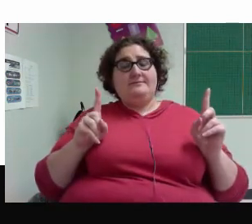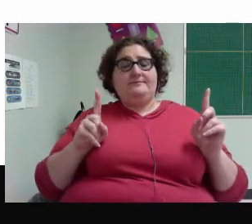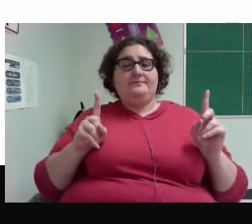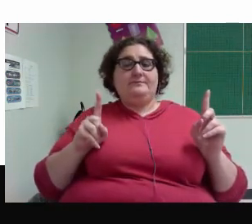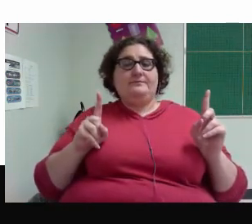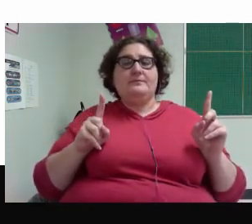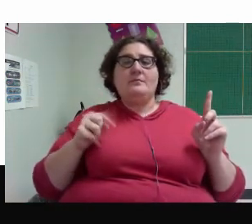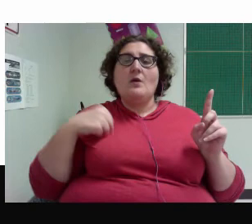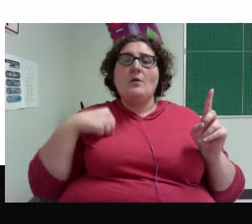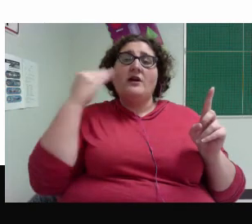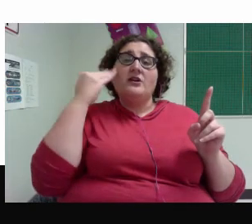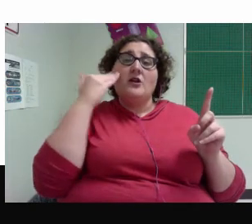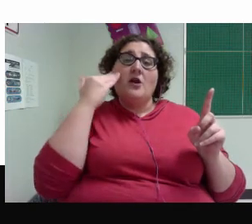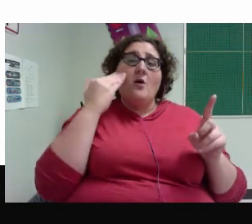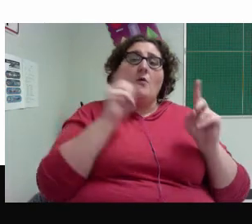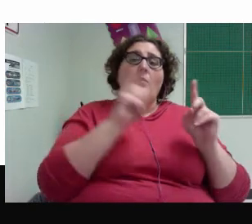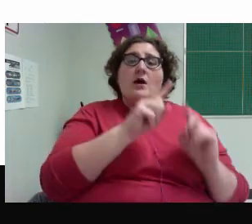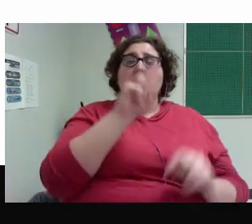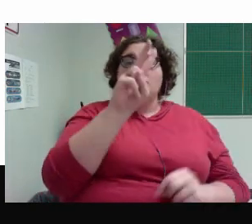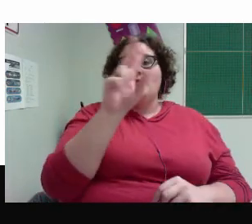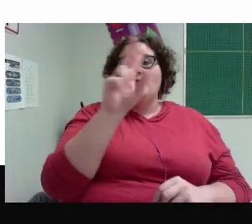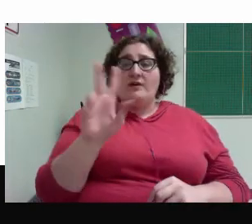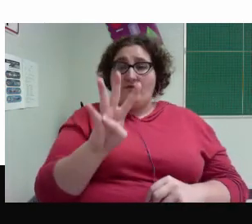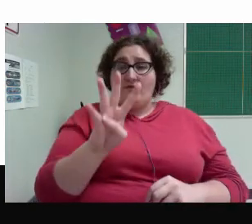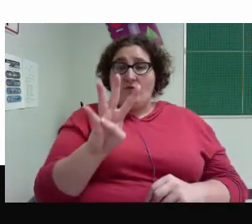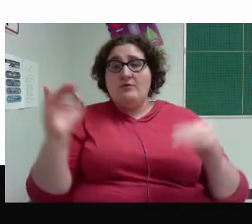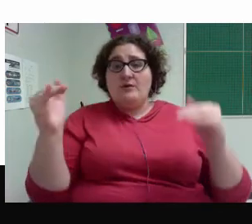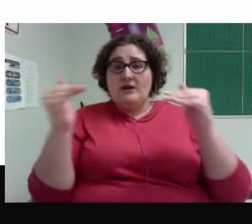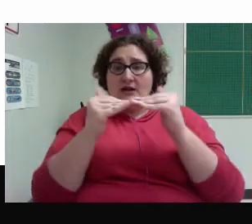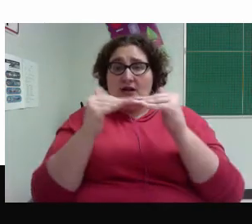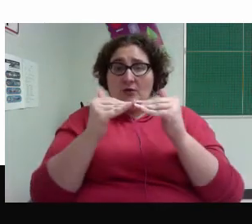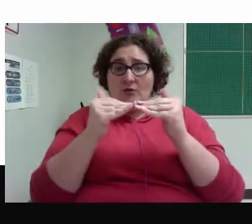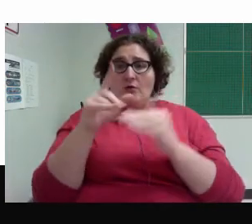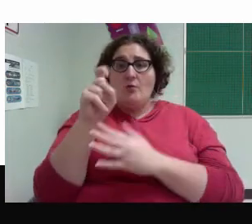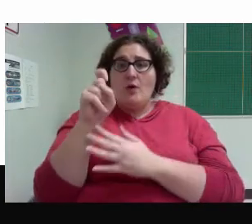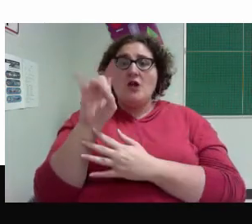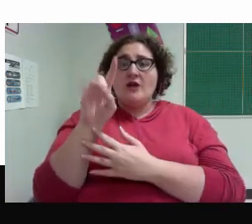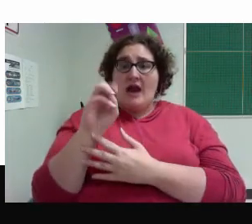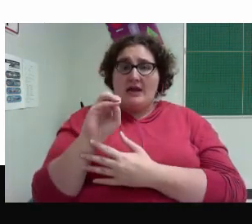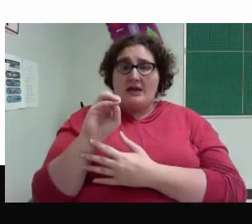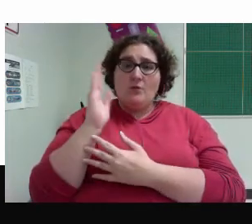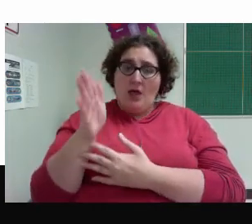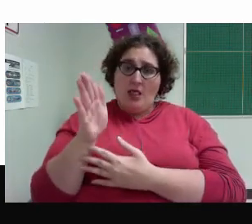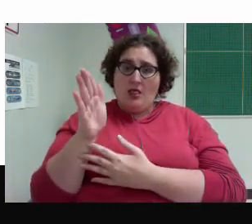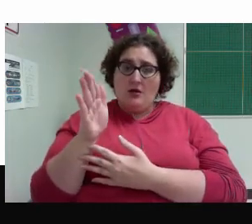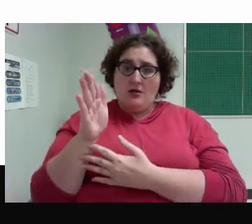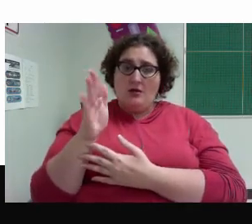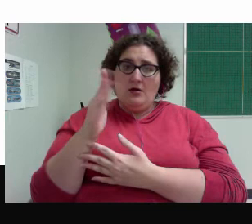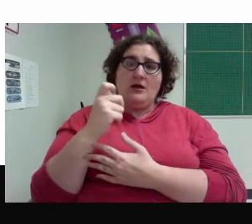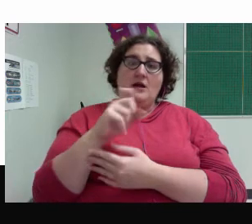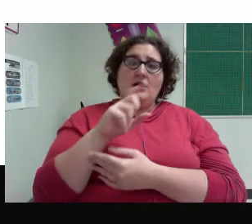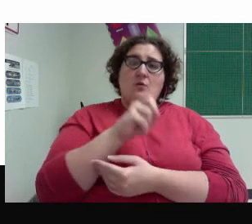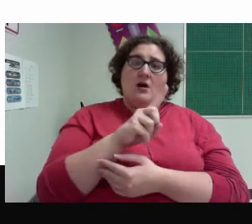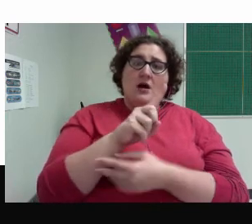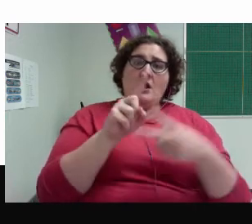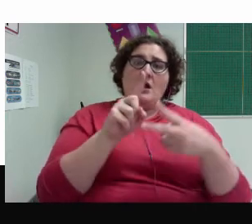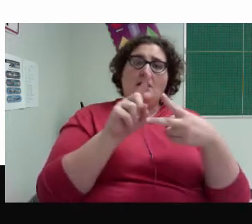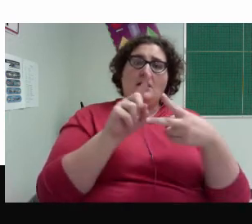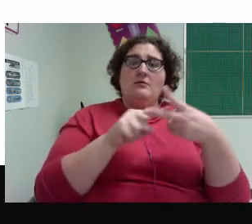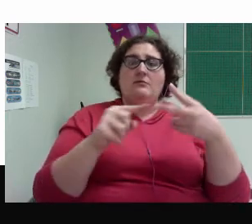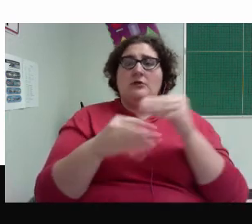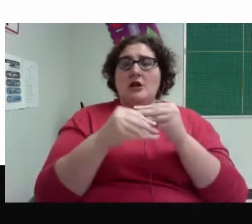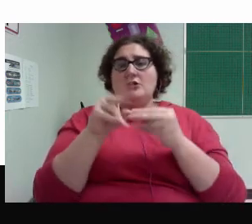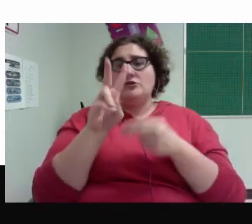we know that angles 1, 2, 3, and 4, when I add them up because they're a triangle, they're going to equal 180. So I can say angle 1 plus angle